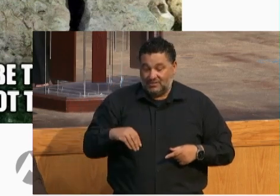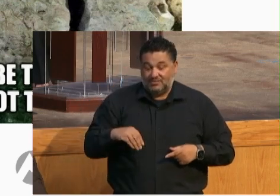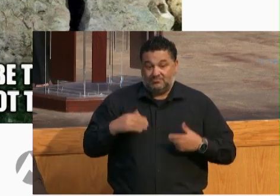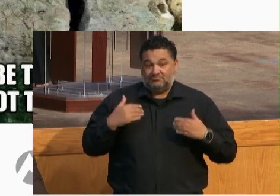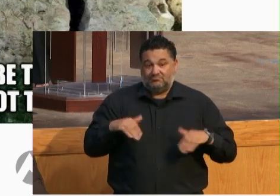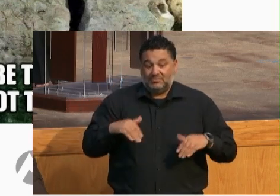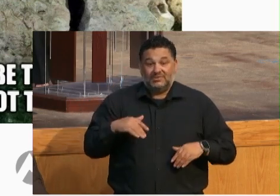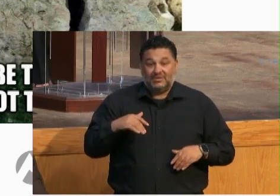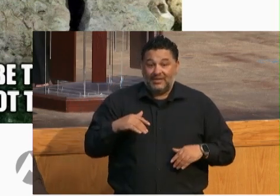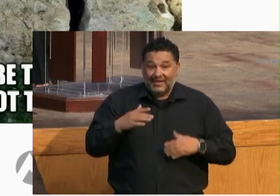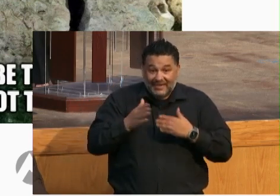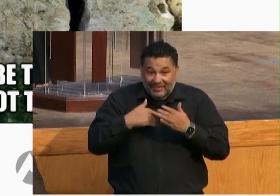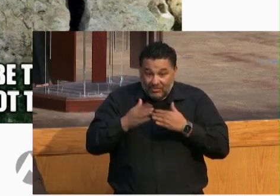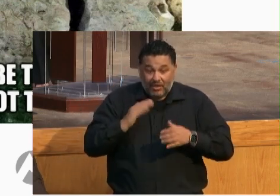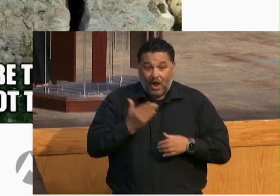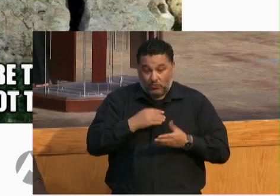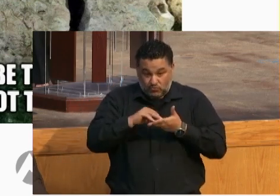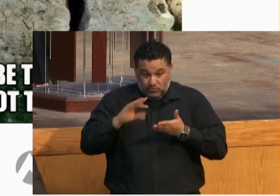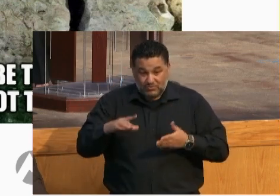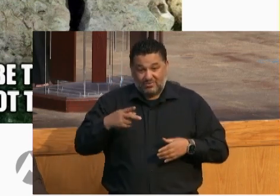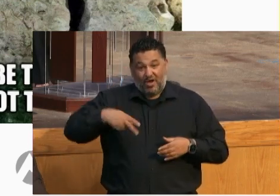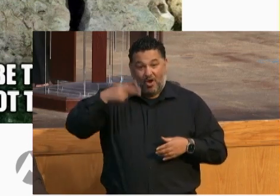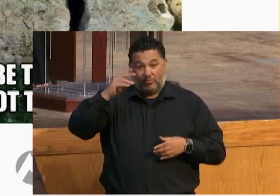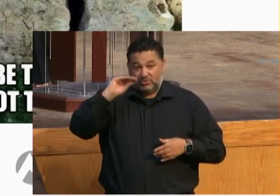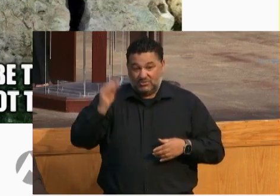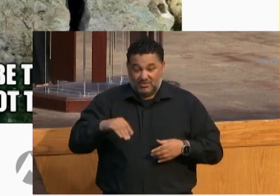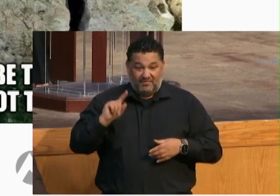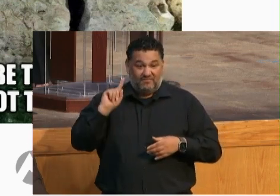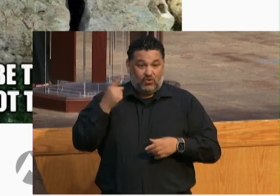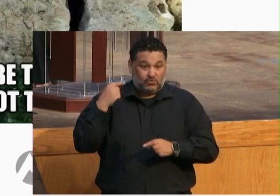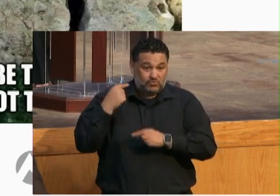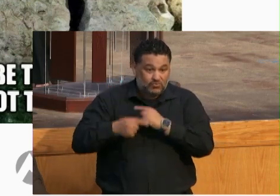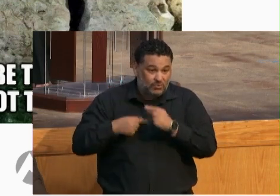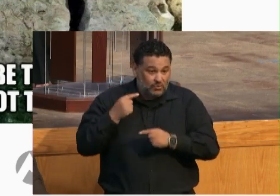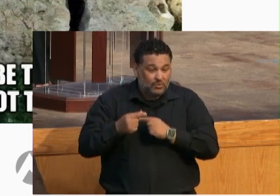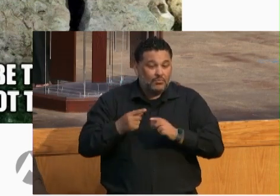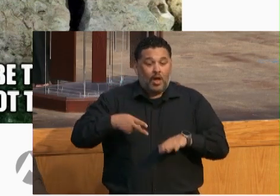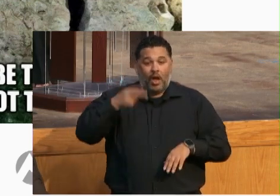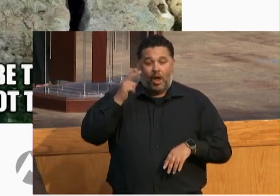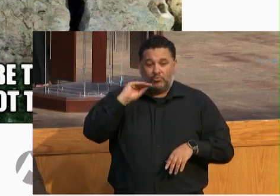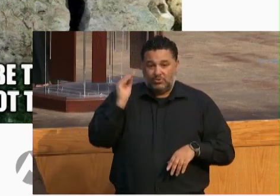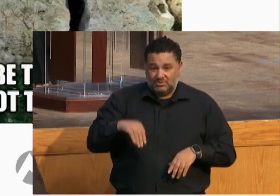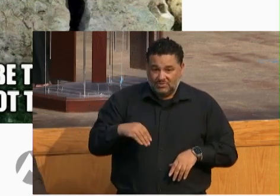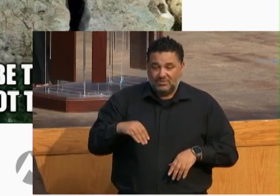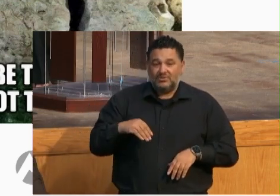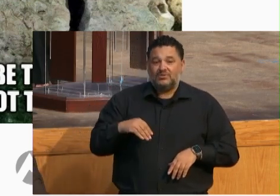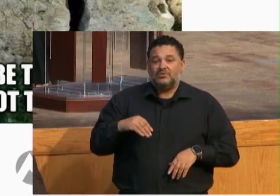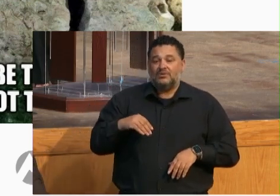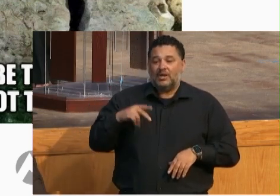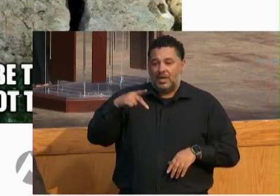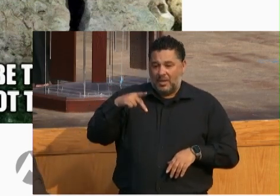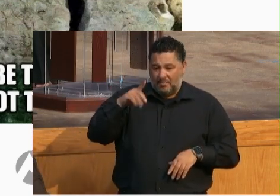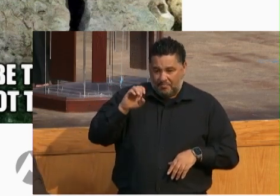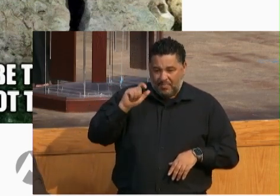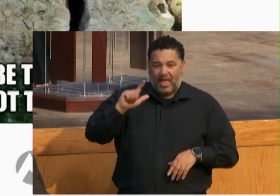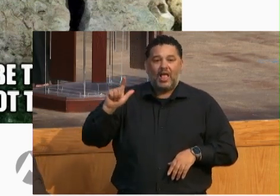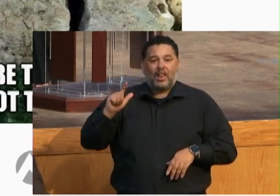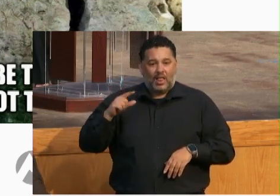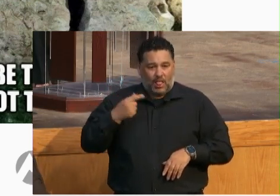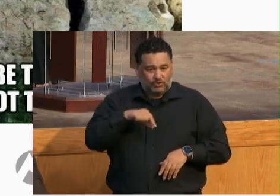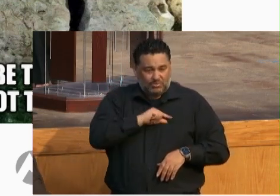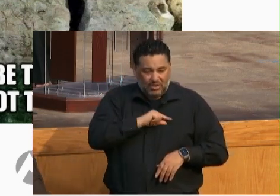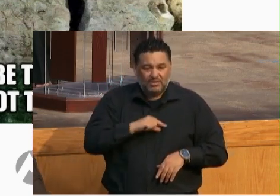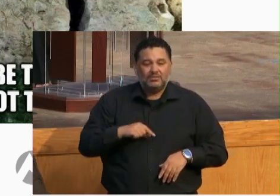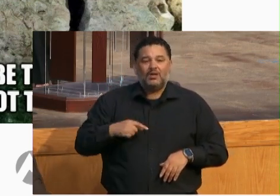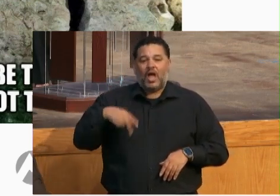our students being a higher percentage of first generation, higher percentage of Pell eligible, higher percentage of a lot of the